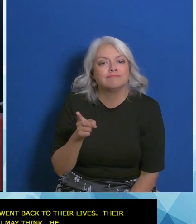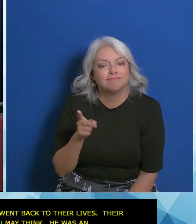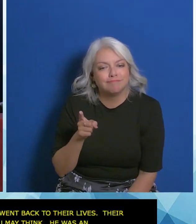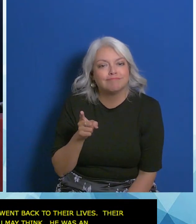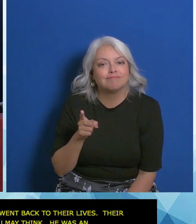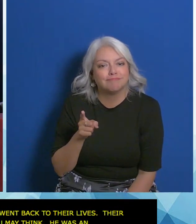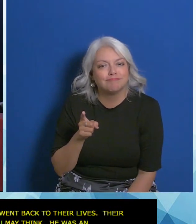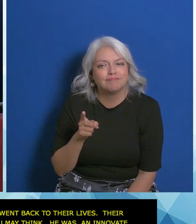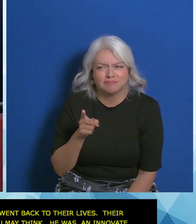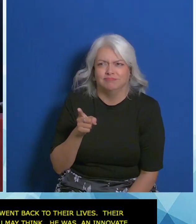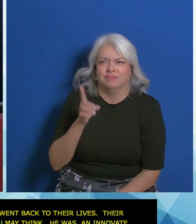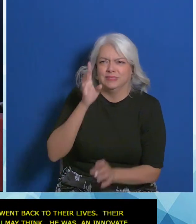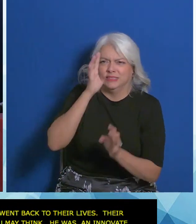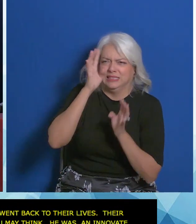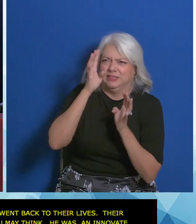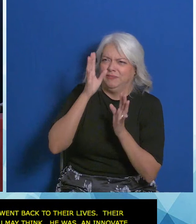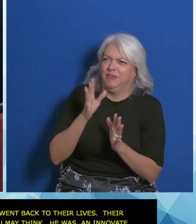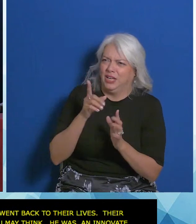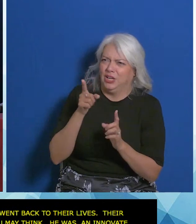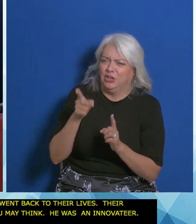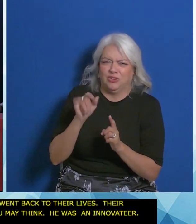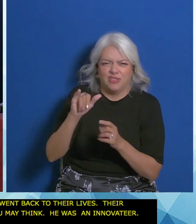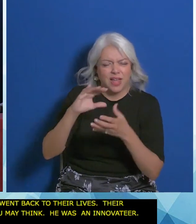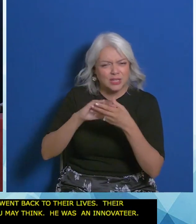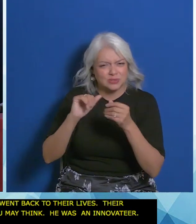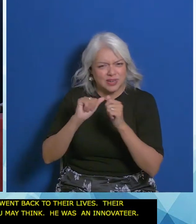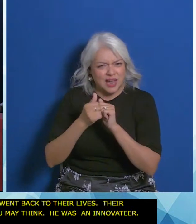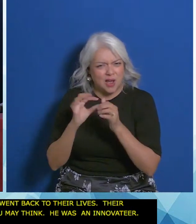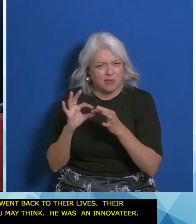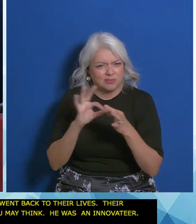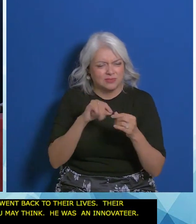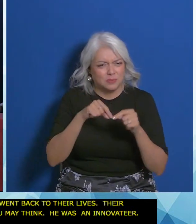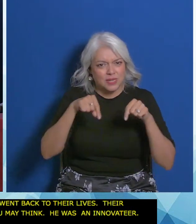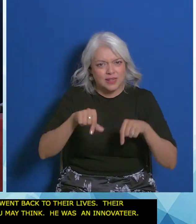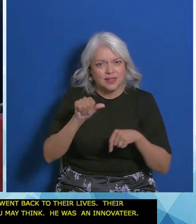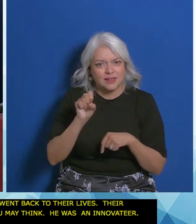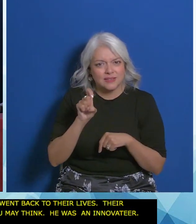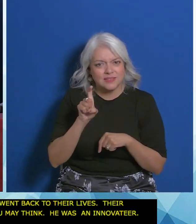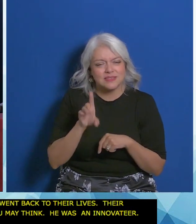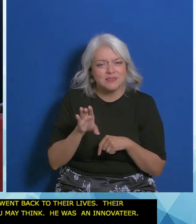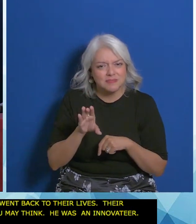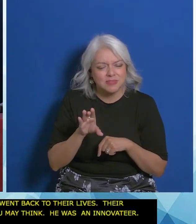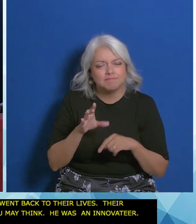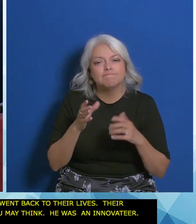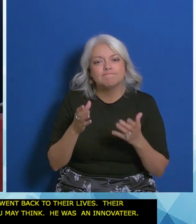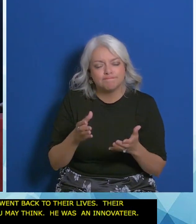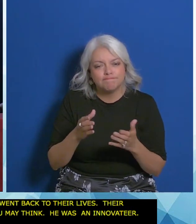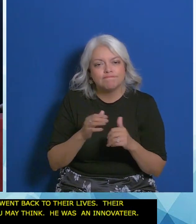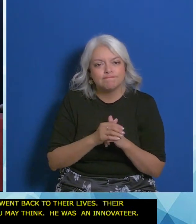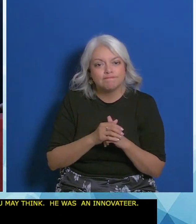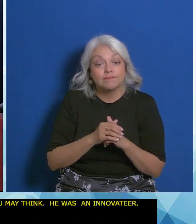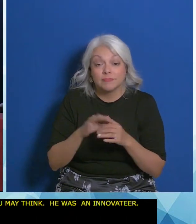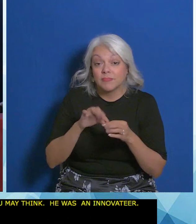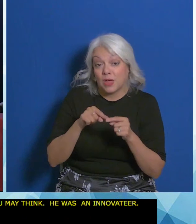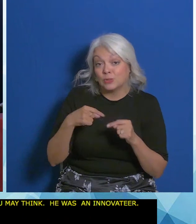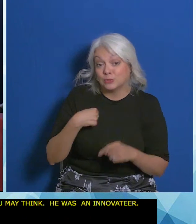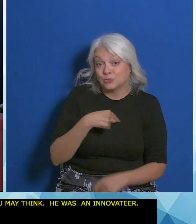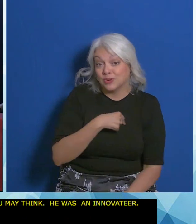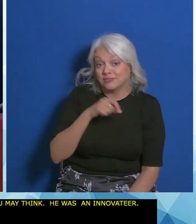How does that story apply to ASDB? Well, it applies to